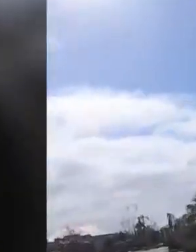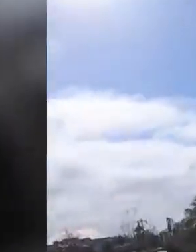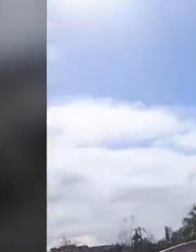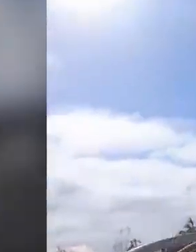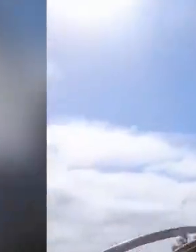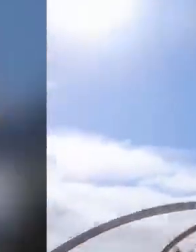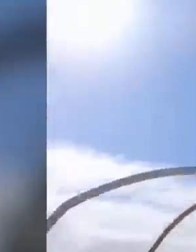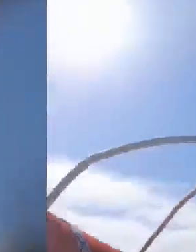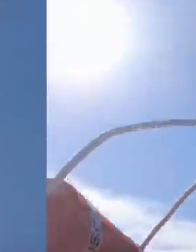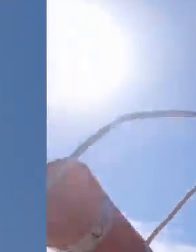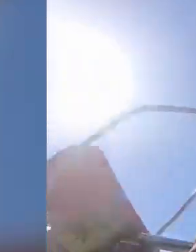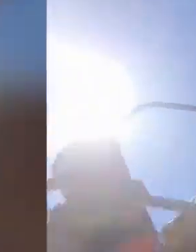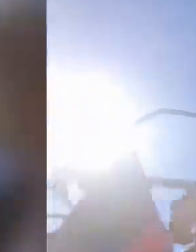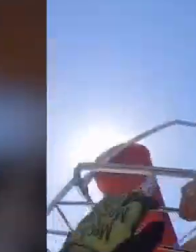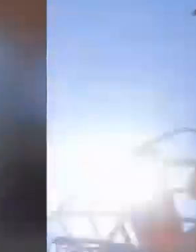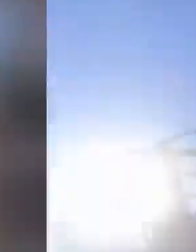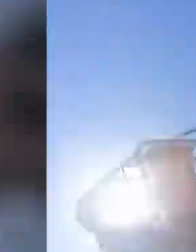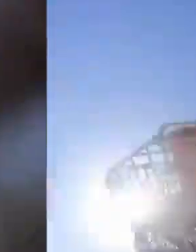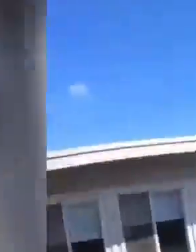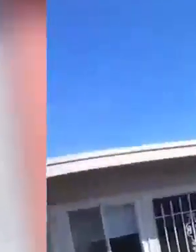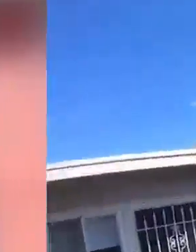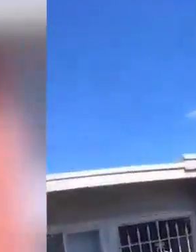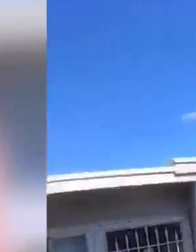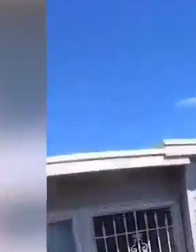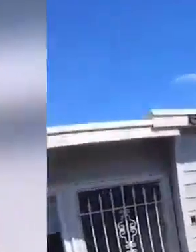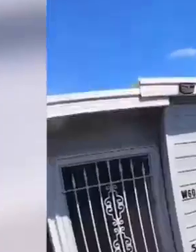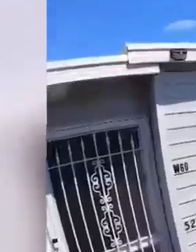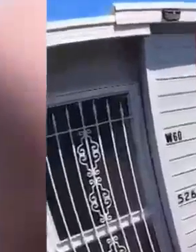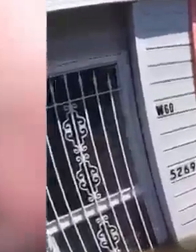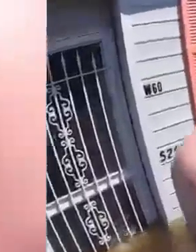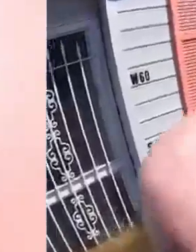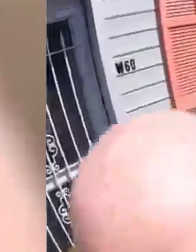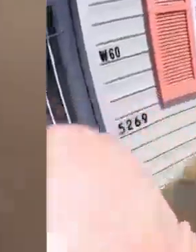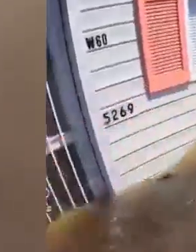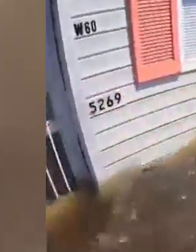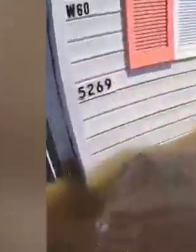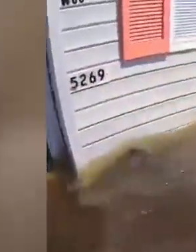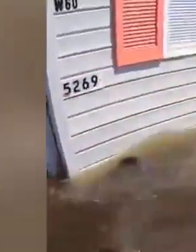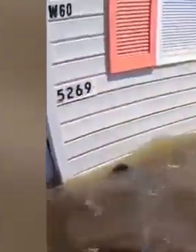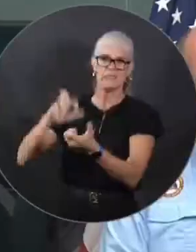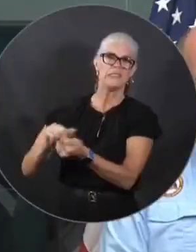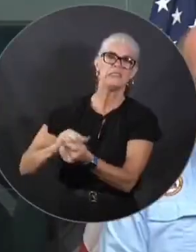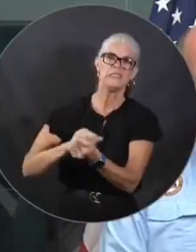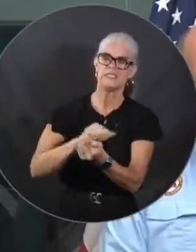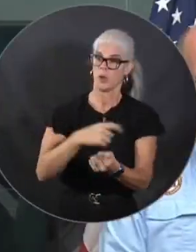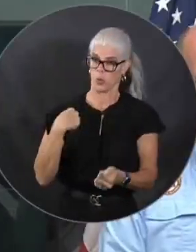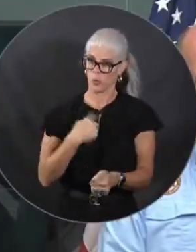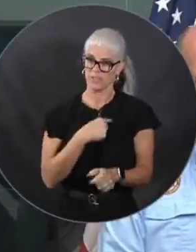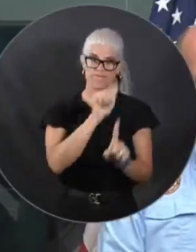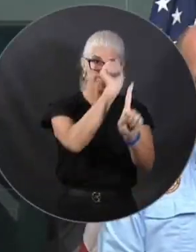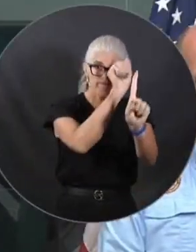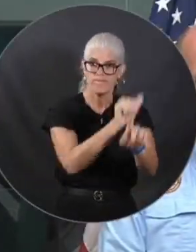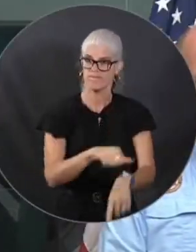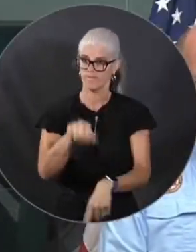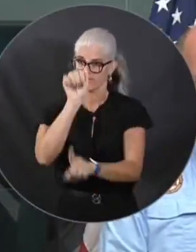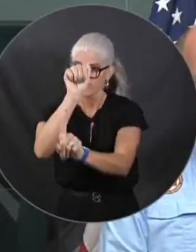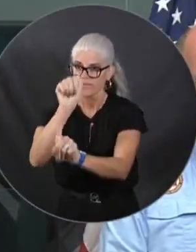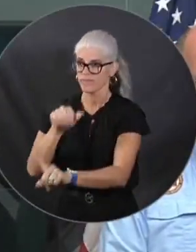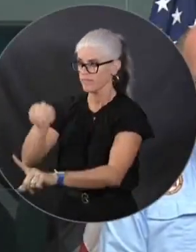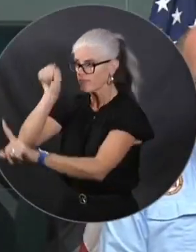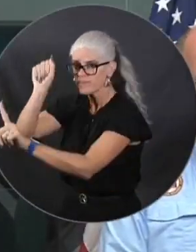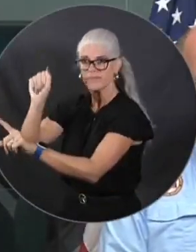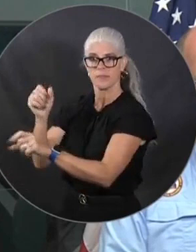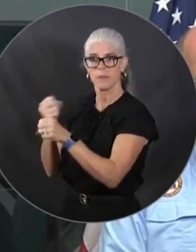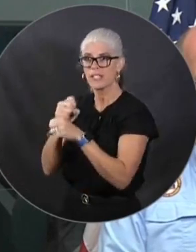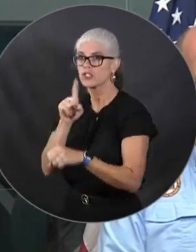THAN 3,000 HOMES IN THE HARDEST HIT AREAS PROVIDING SHELTER TO DISPLACED RESIDENTS. THERE ARE OVER 1,000 DEDICATED RESCUE